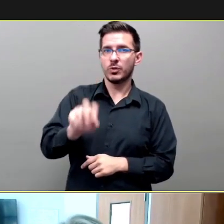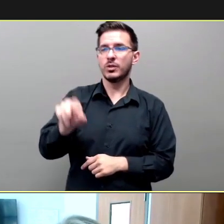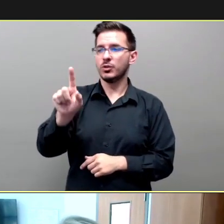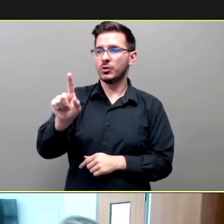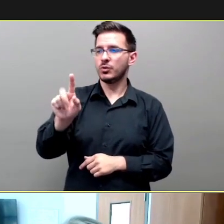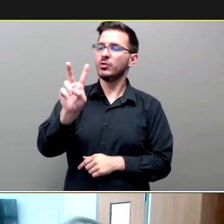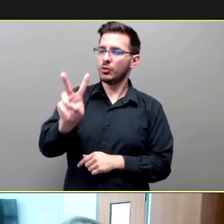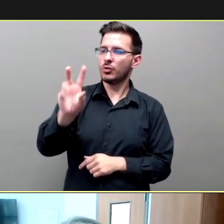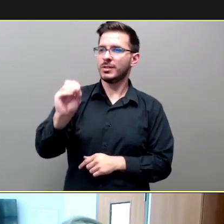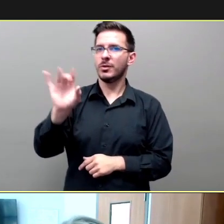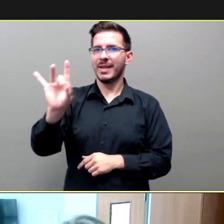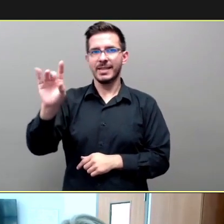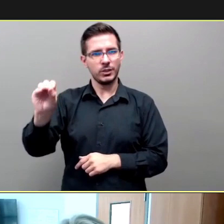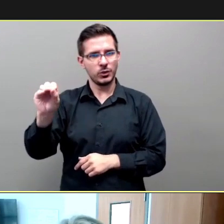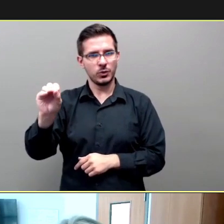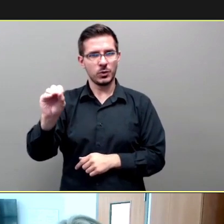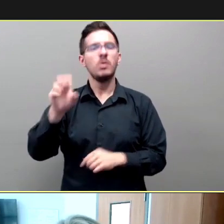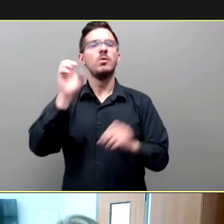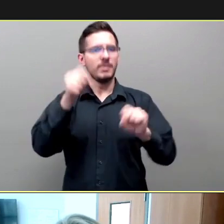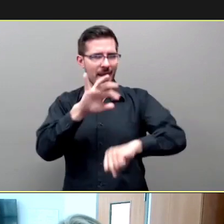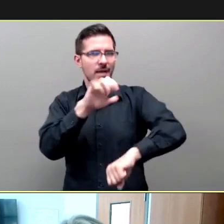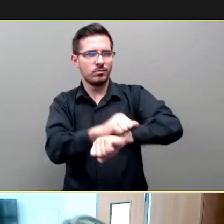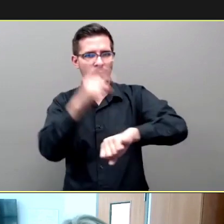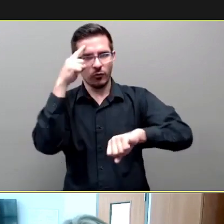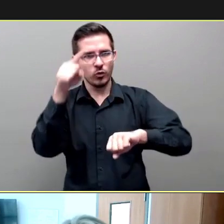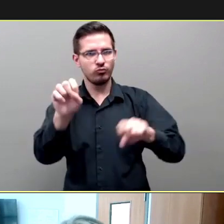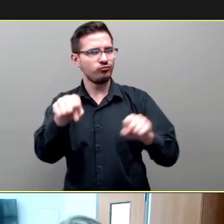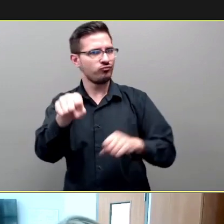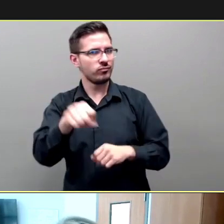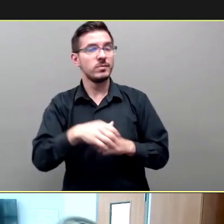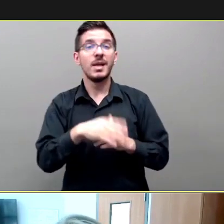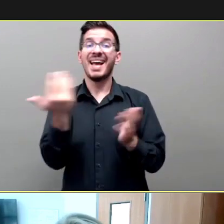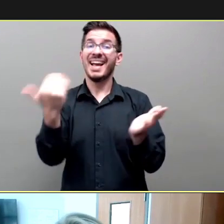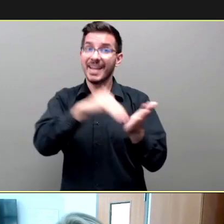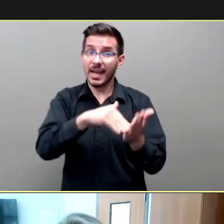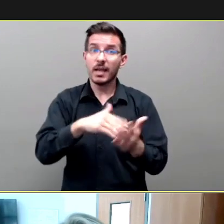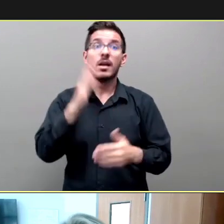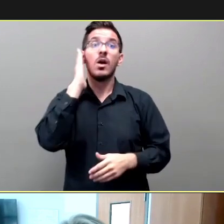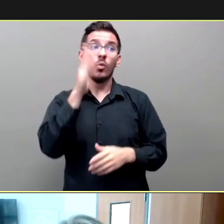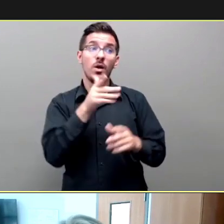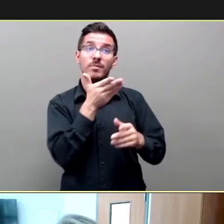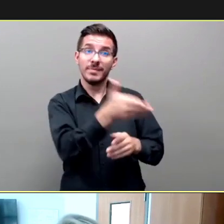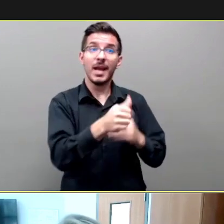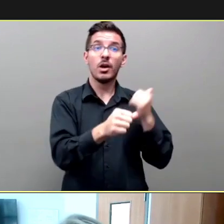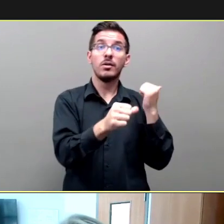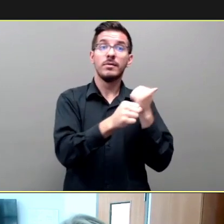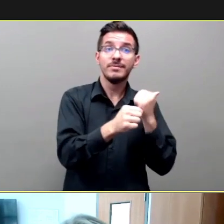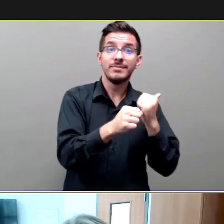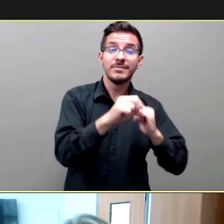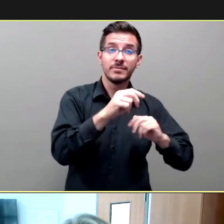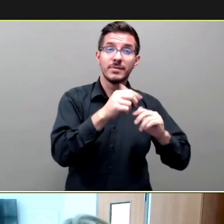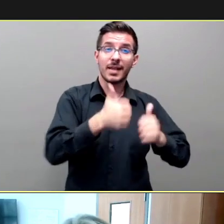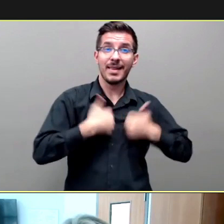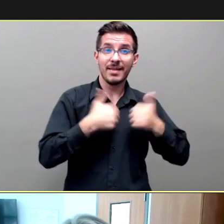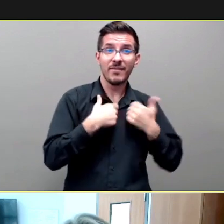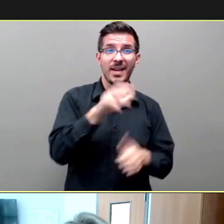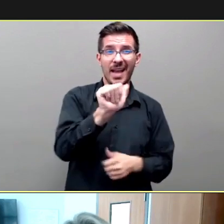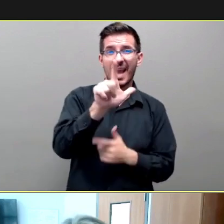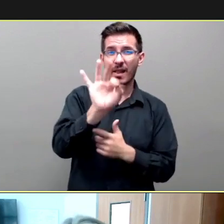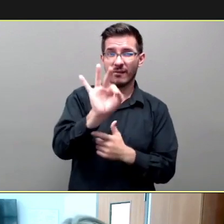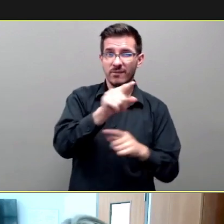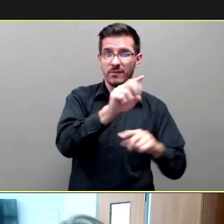1-800-432-2080. We can get that scheduled for you. And again, we are going to be in nursing homes and assisted living facilities. We should start our rollout next